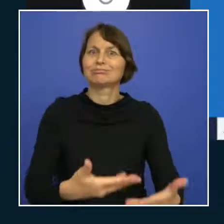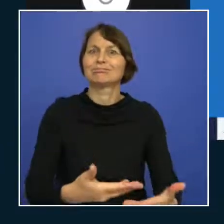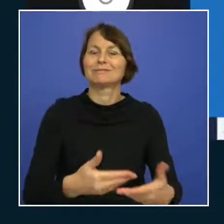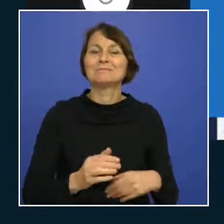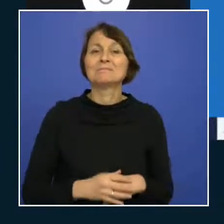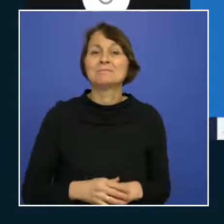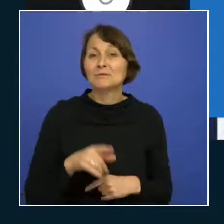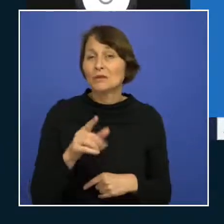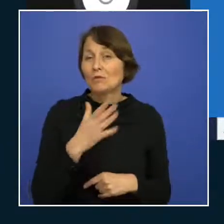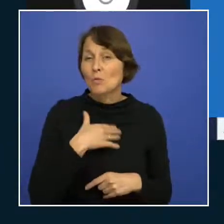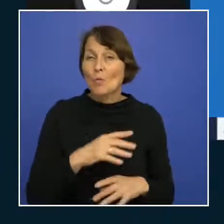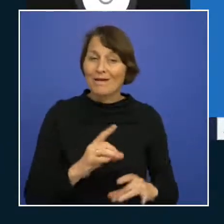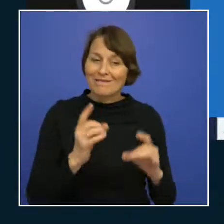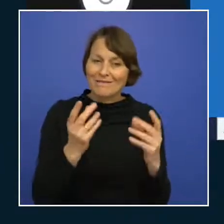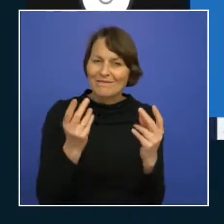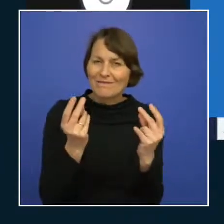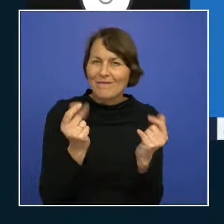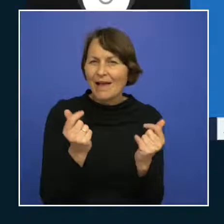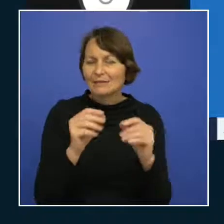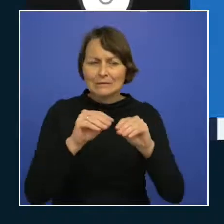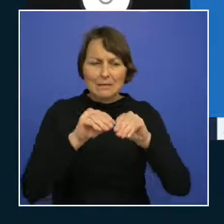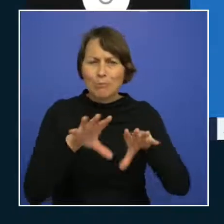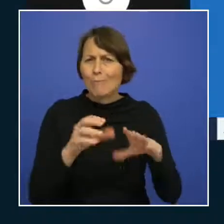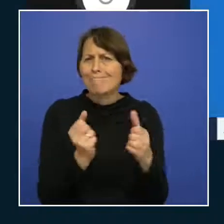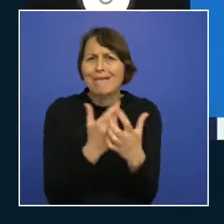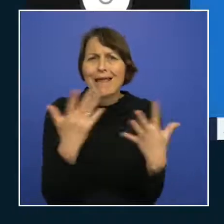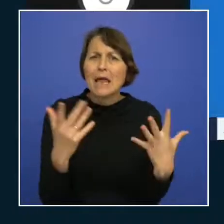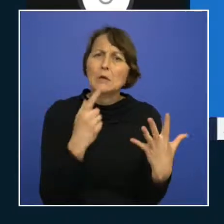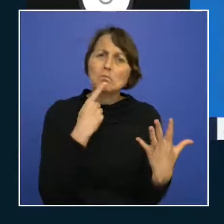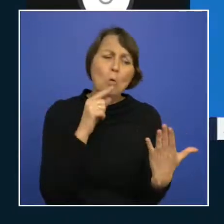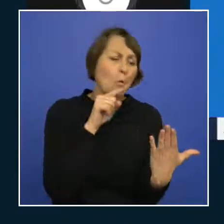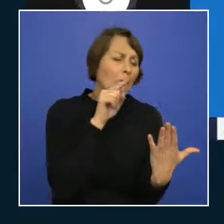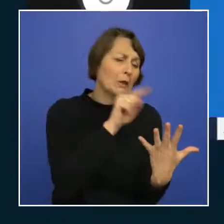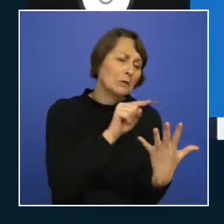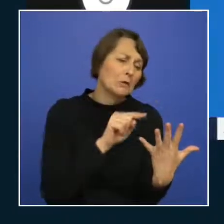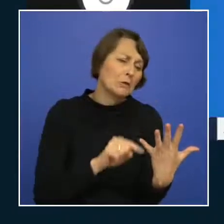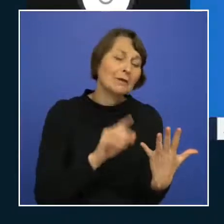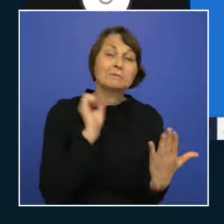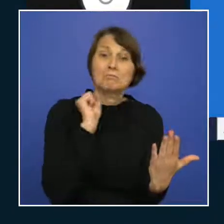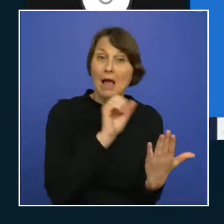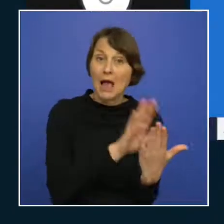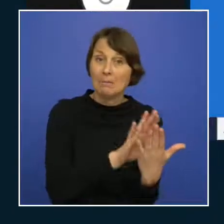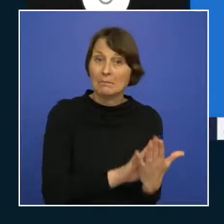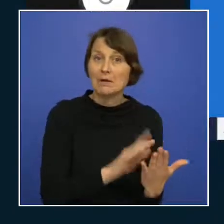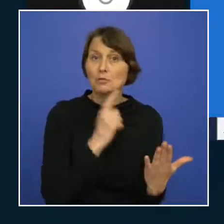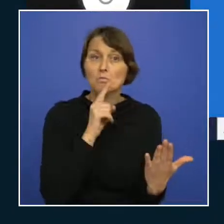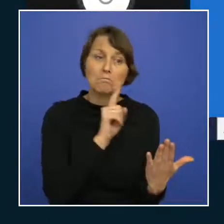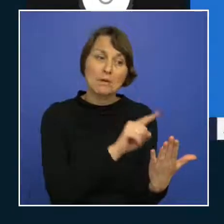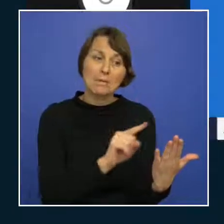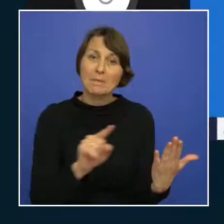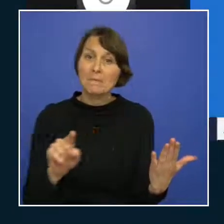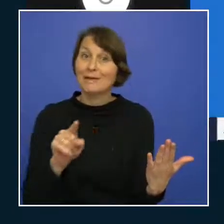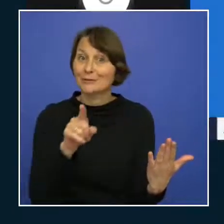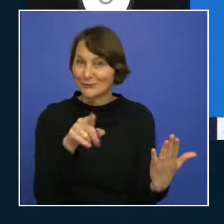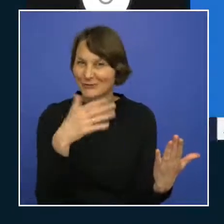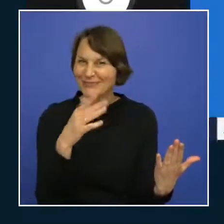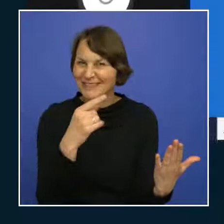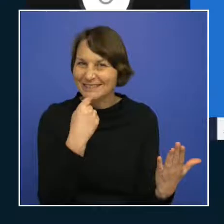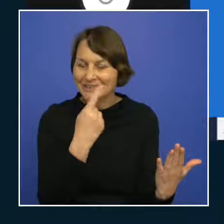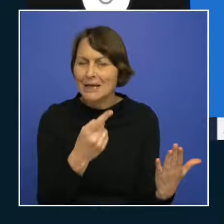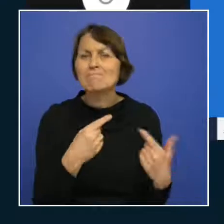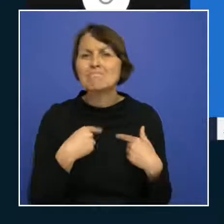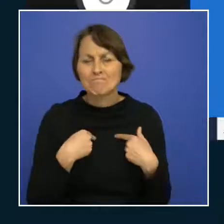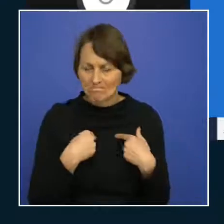quickly deploy whatever application they prefers. And I think that in particular you mentioned, which I told you I tried it